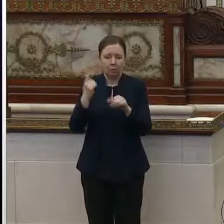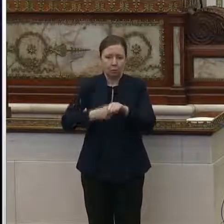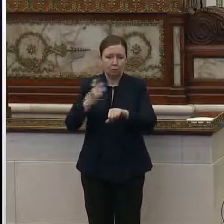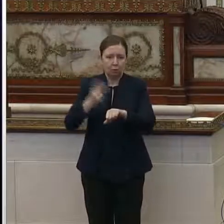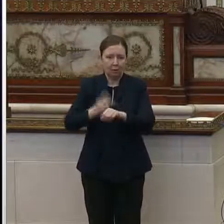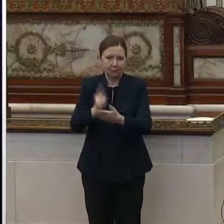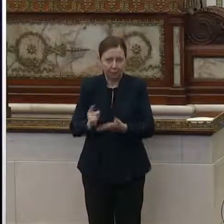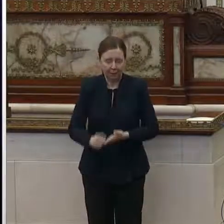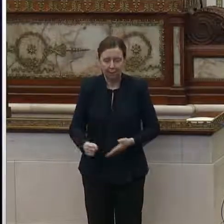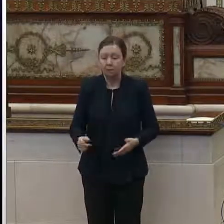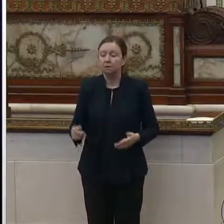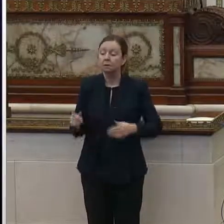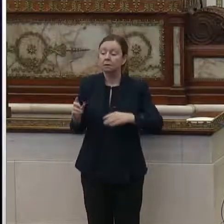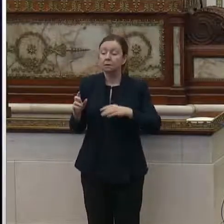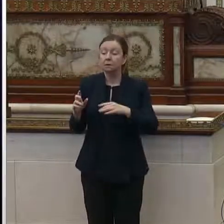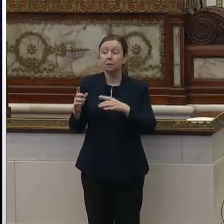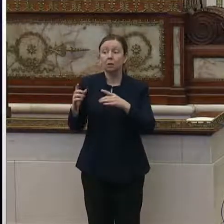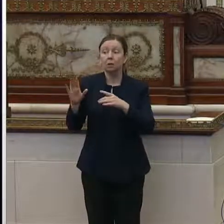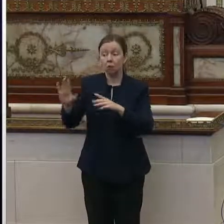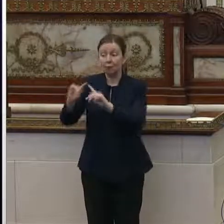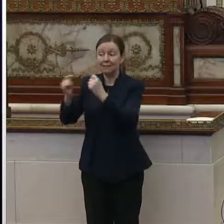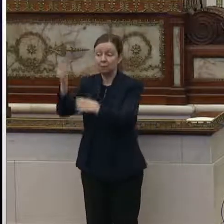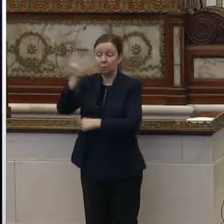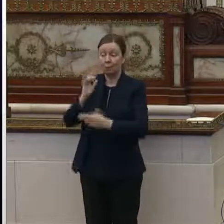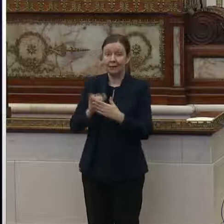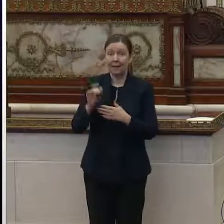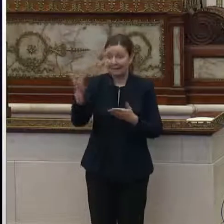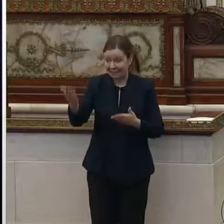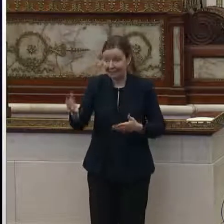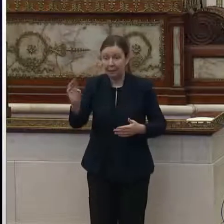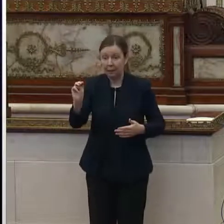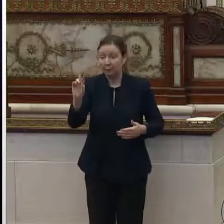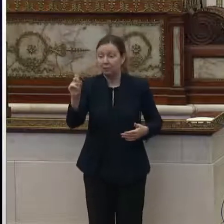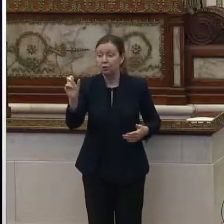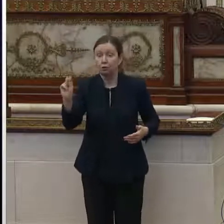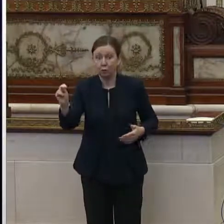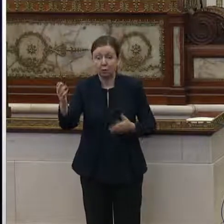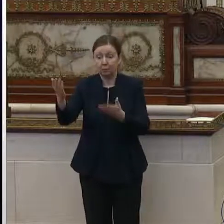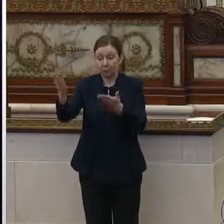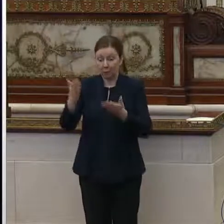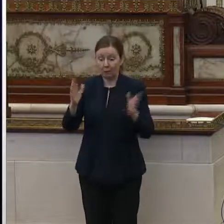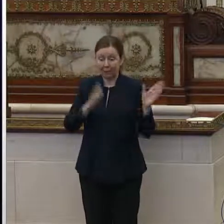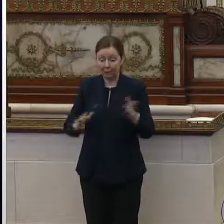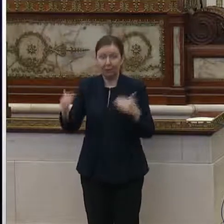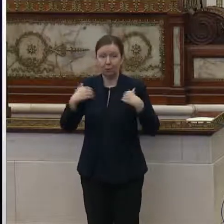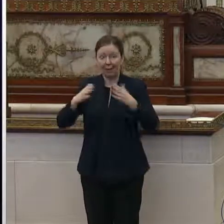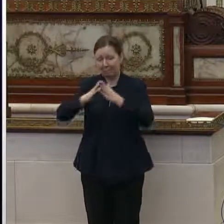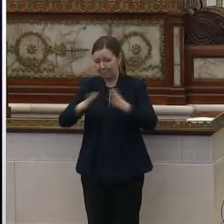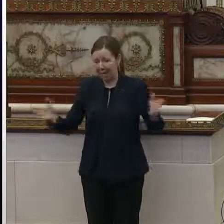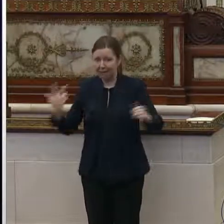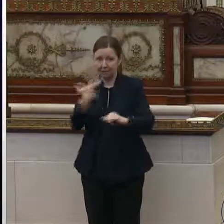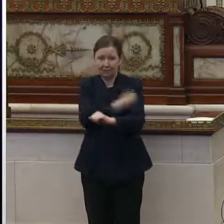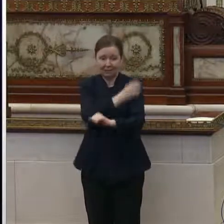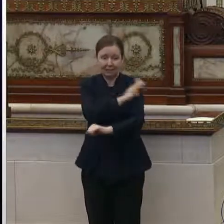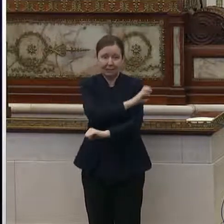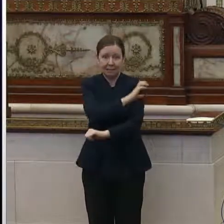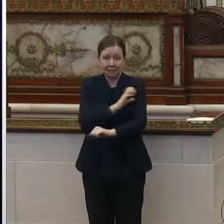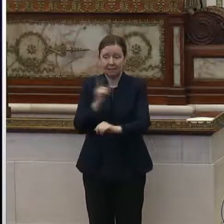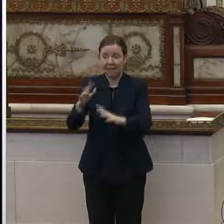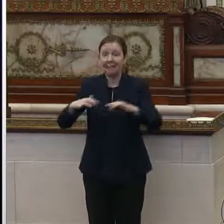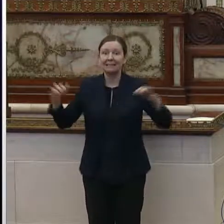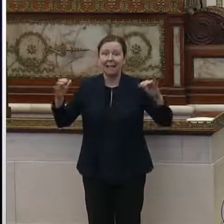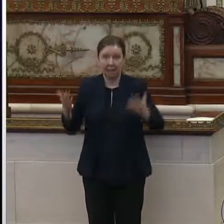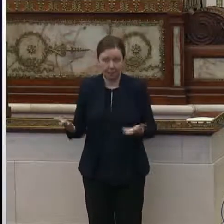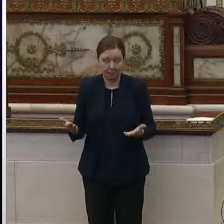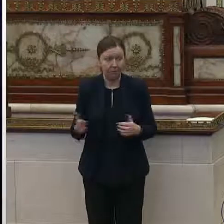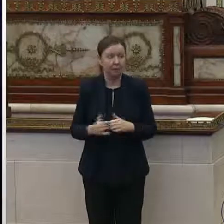November, December, her team told me that Mr. DeRochen had proposed a plan to hold mass vaccination clinics at one of the stadiums. They